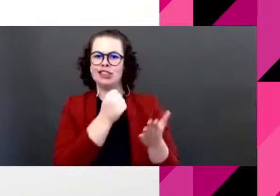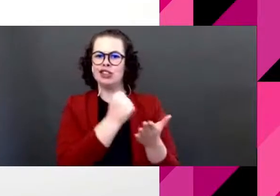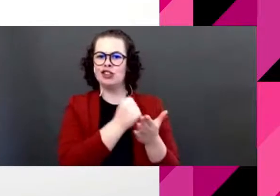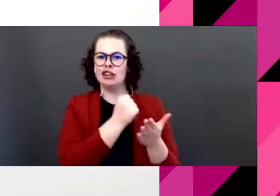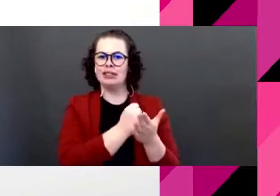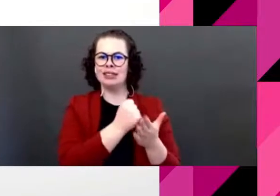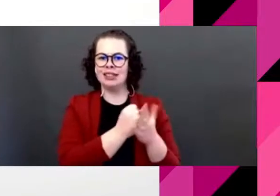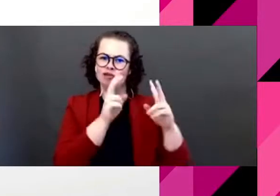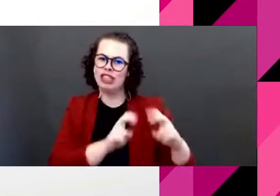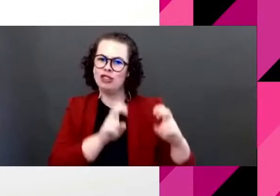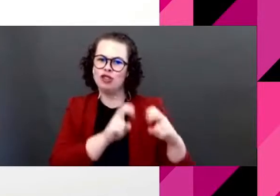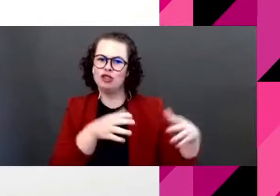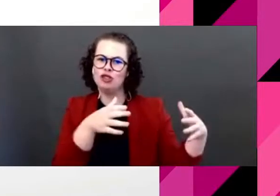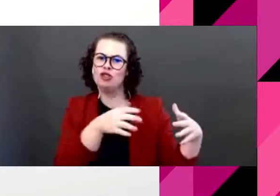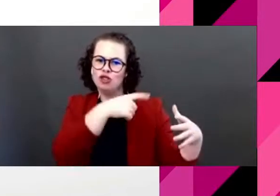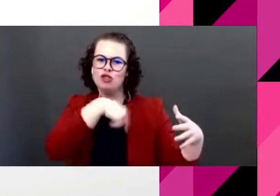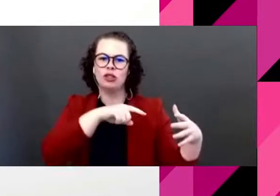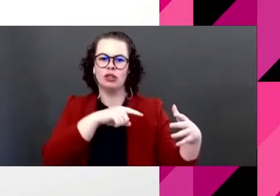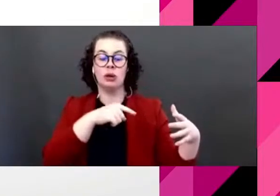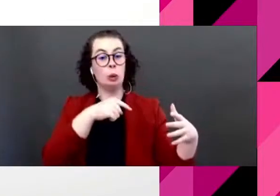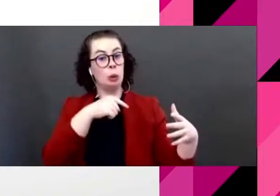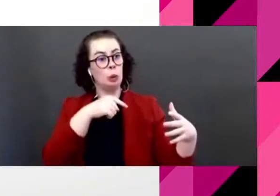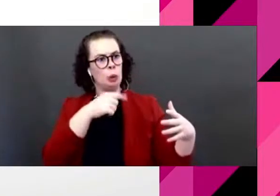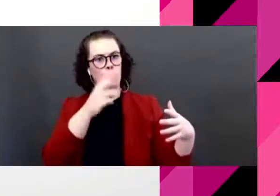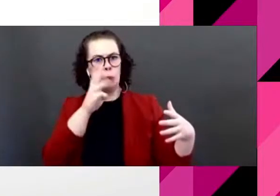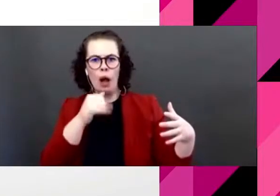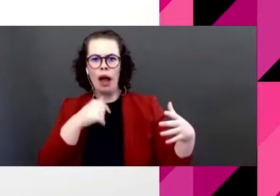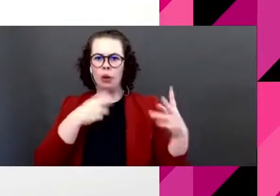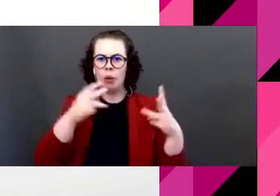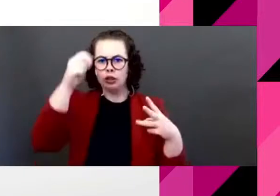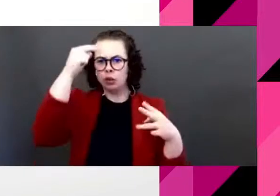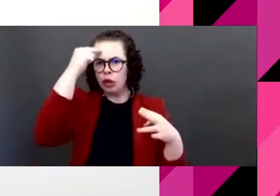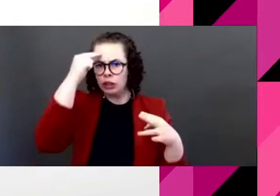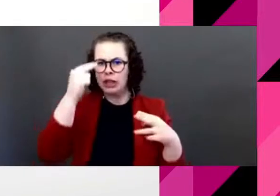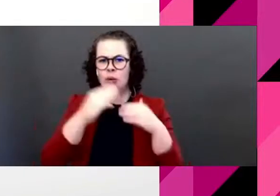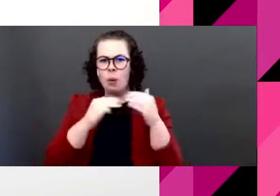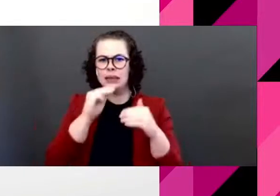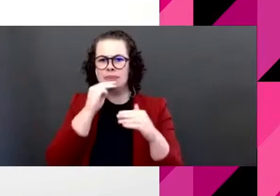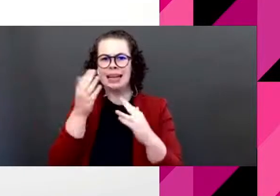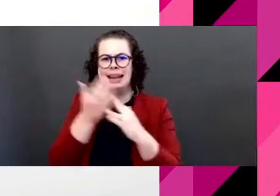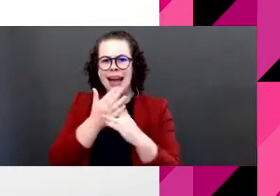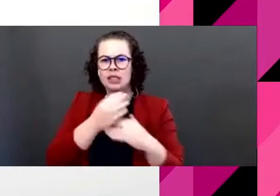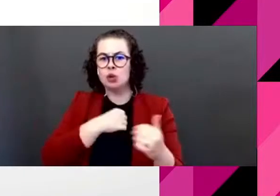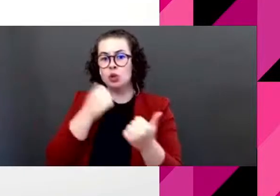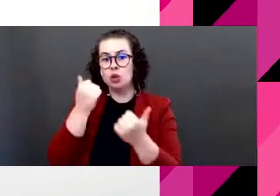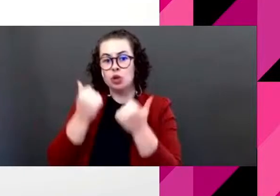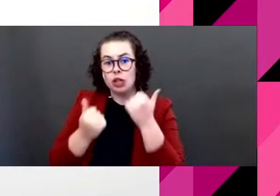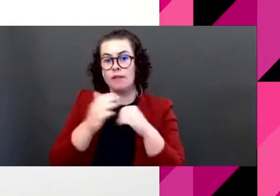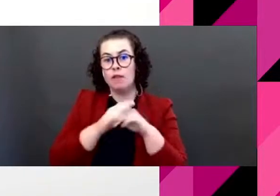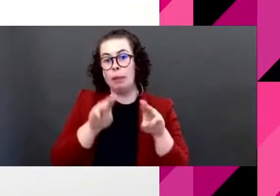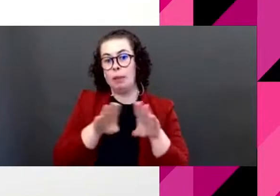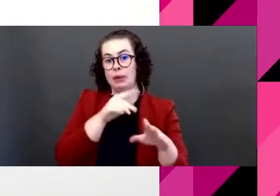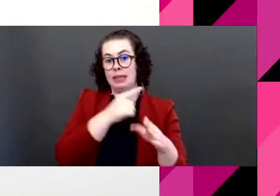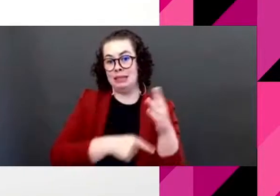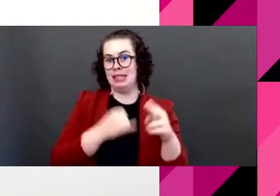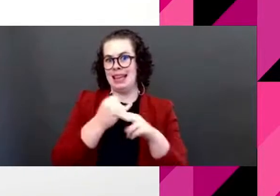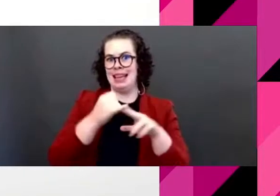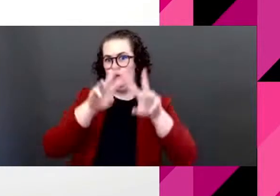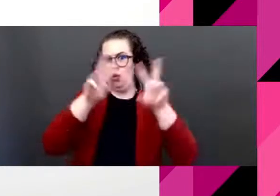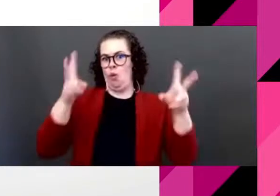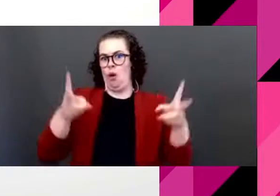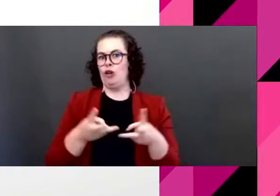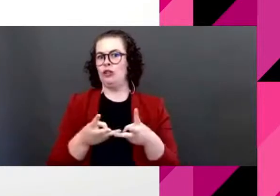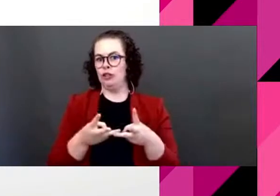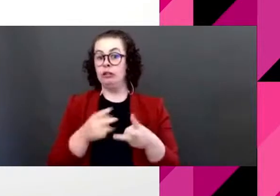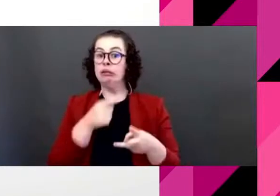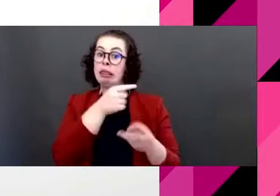study to understand how access to justice for persons with disabilities was working around the world. And this